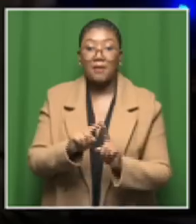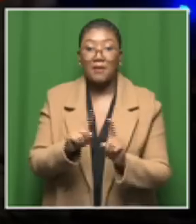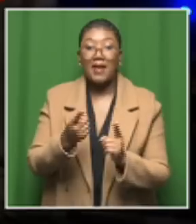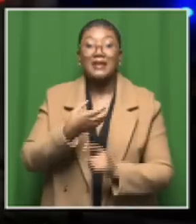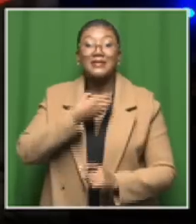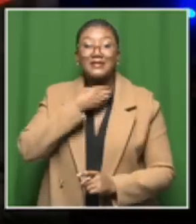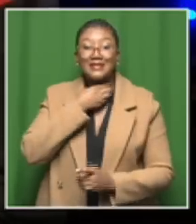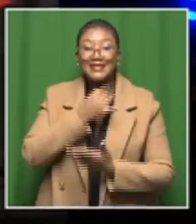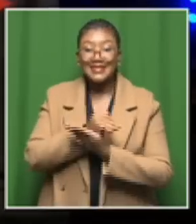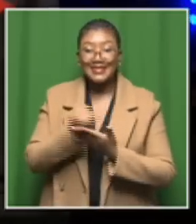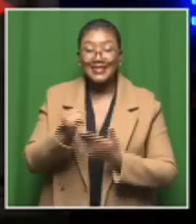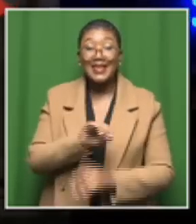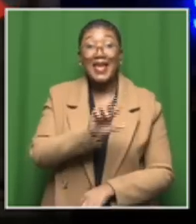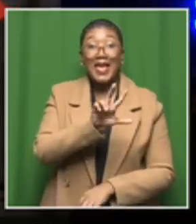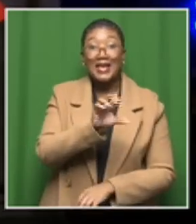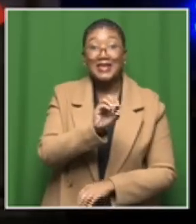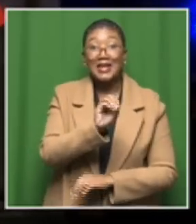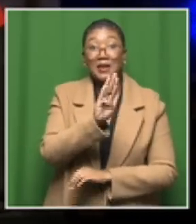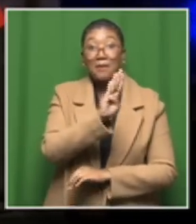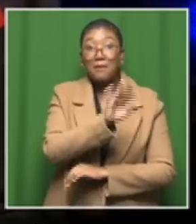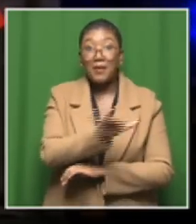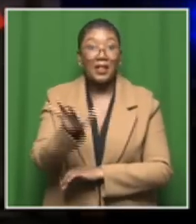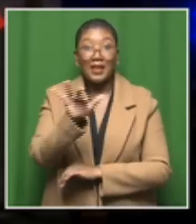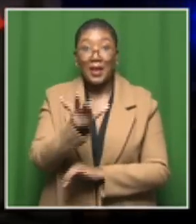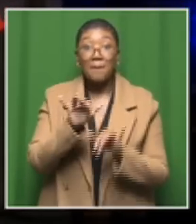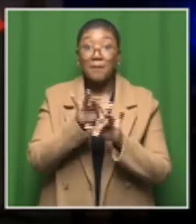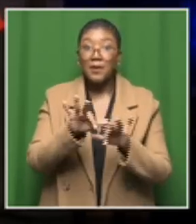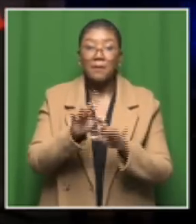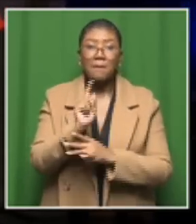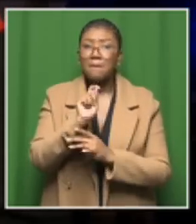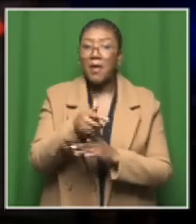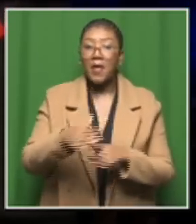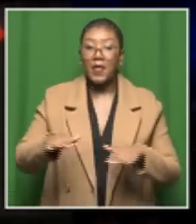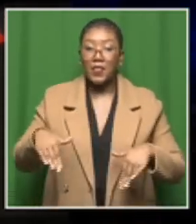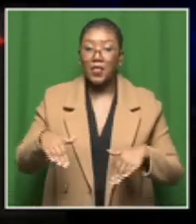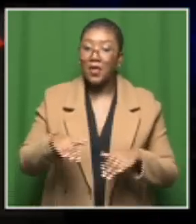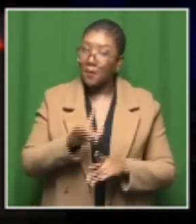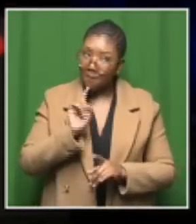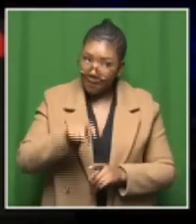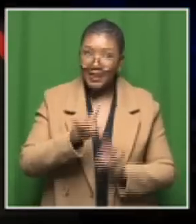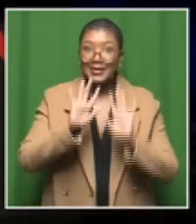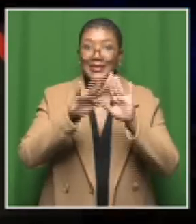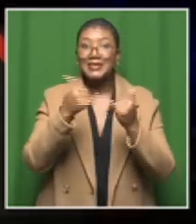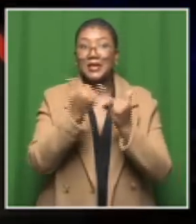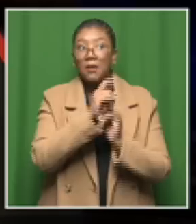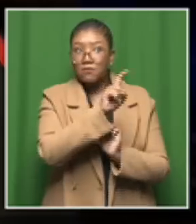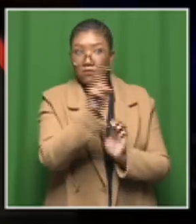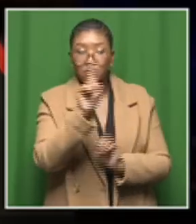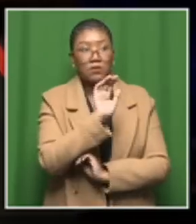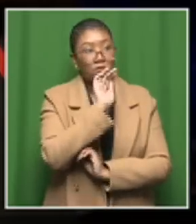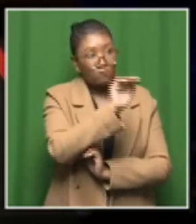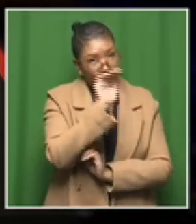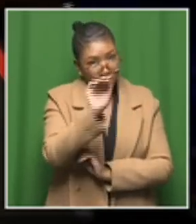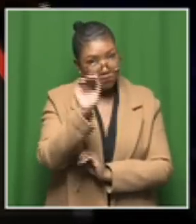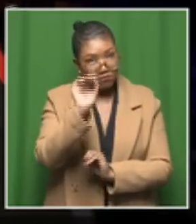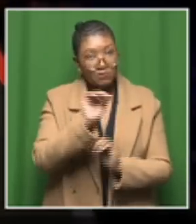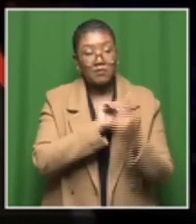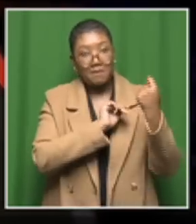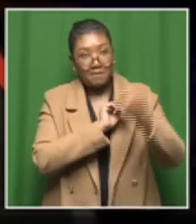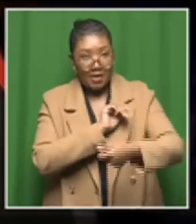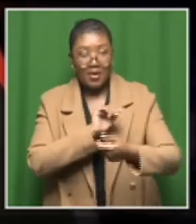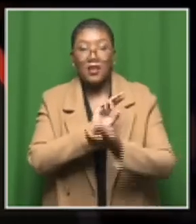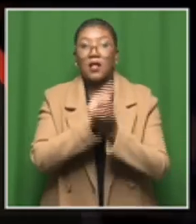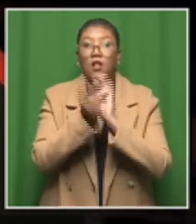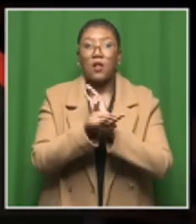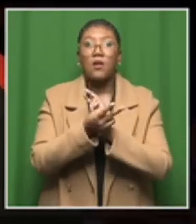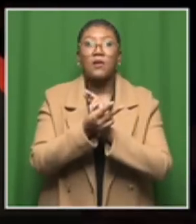Go after that. It doesn't make sense to bring new taxes upon the working class who are struggling to cope with the cost of living, and we allow a third of